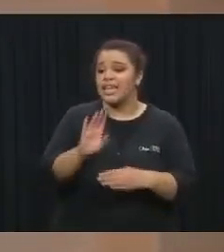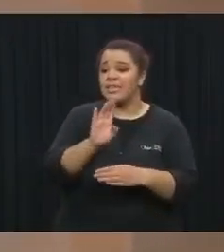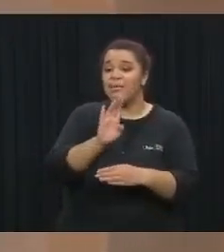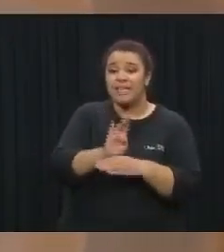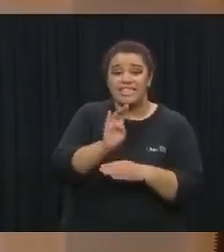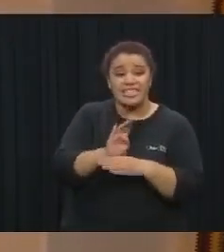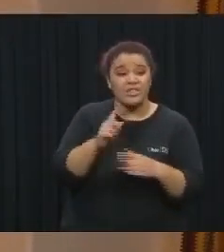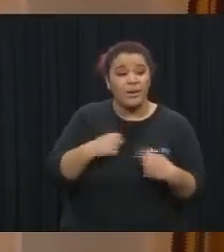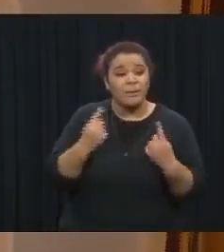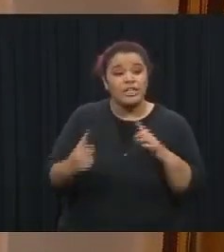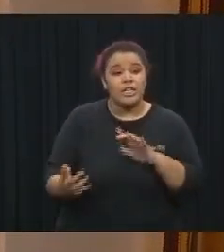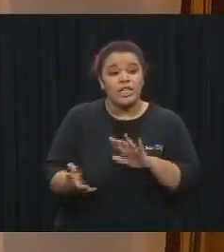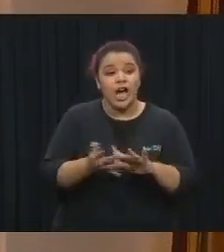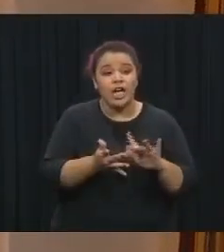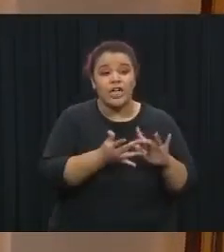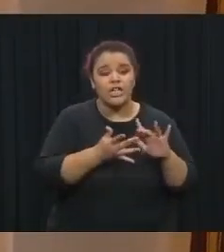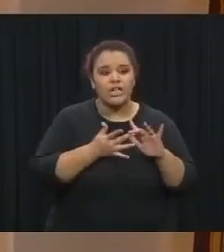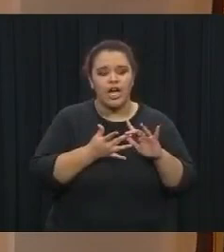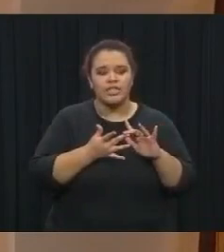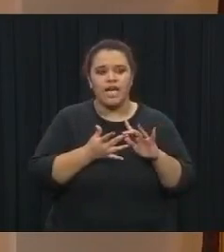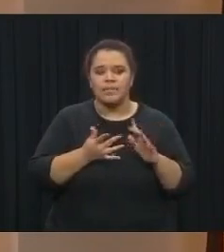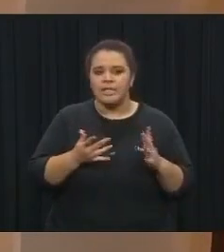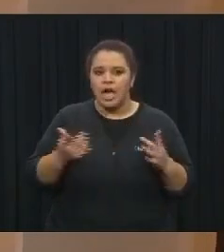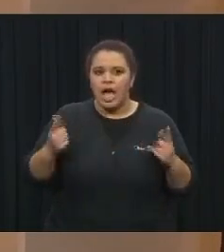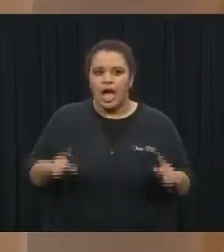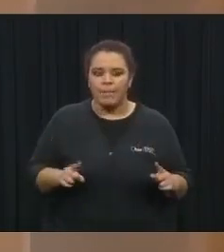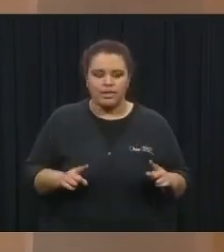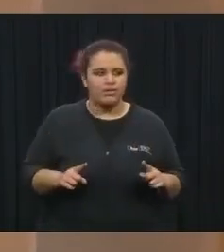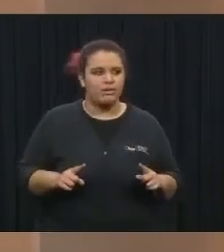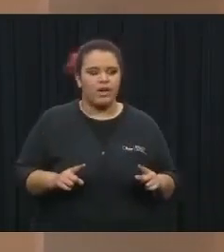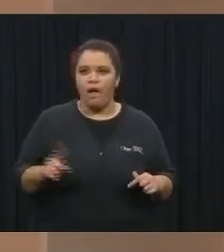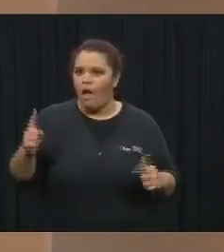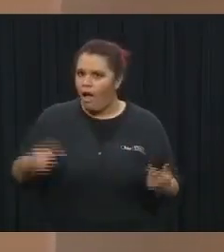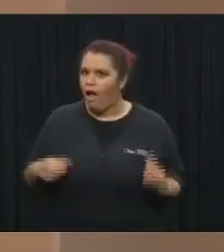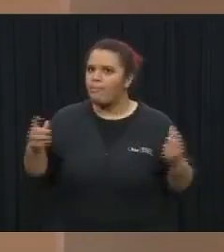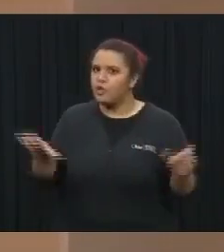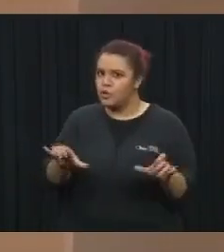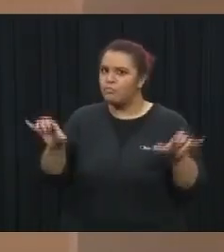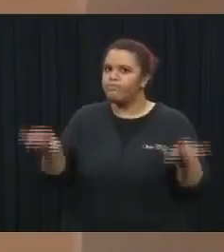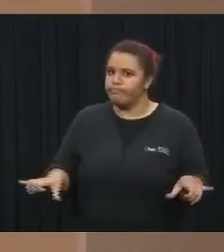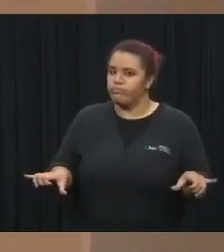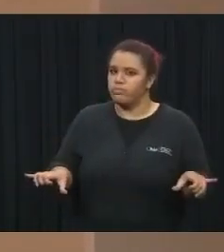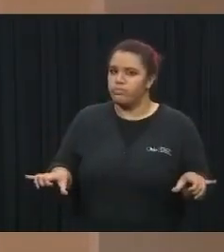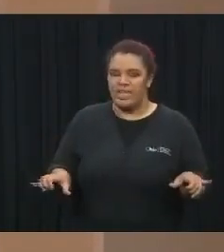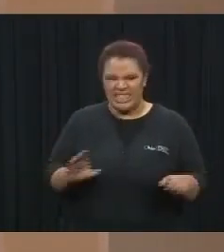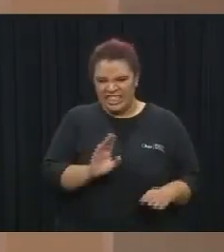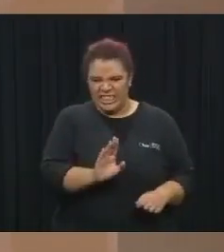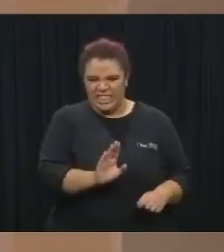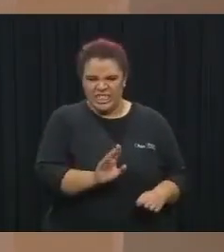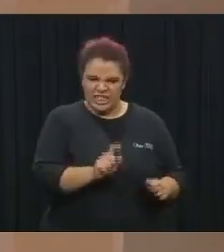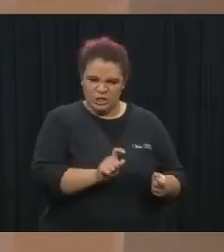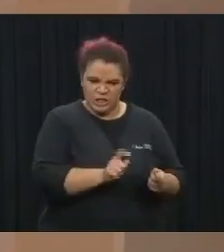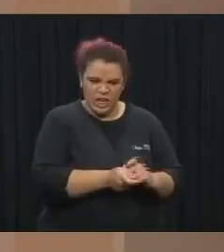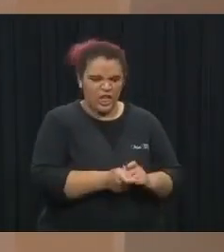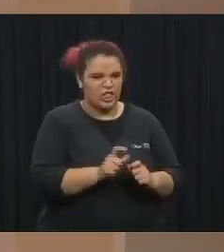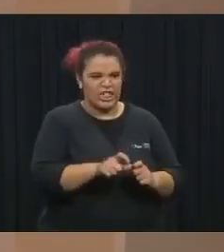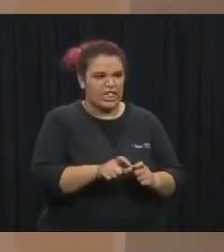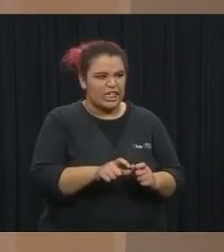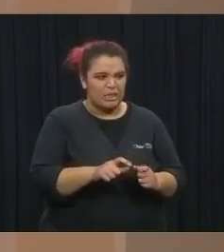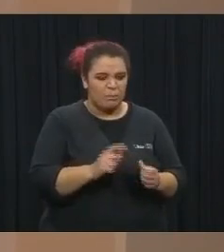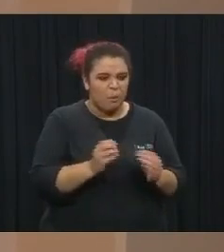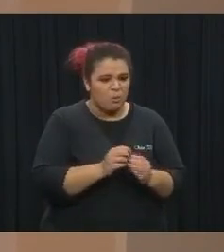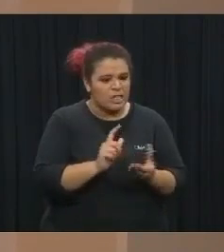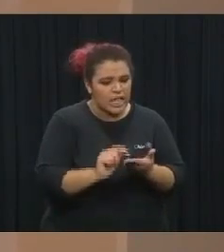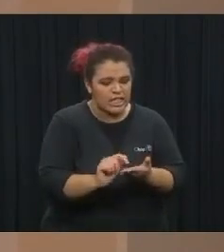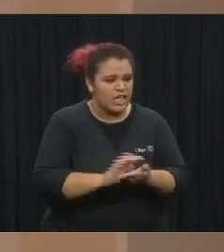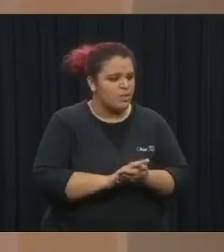are literally changing, in some cases, things they do on a daily basis to help us try to meet demand, whether it's for hand sanitizer